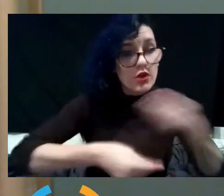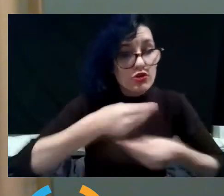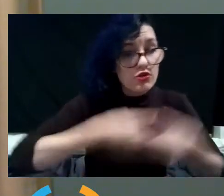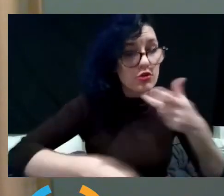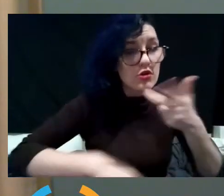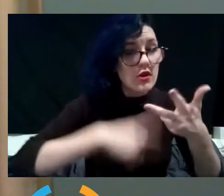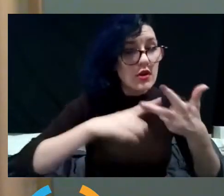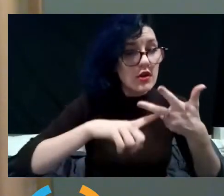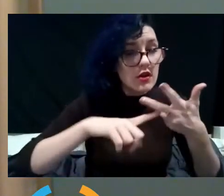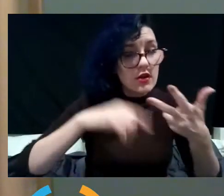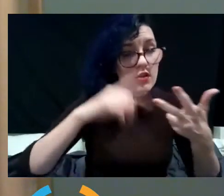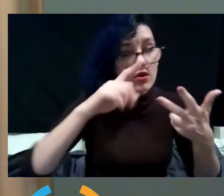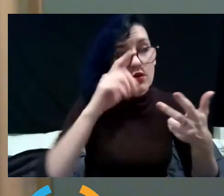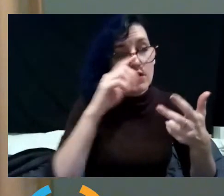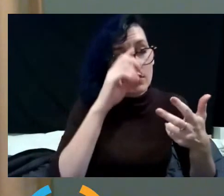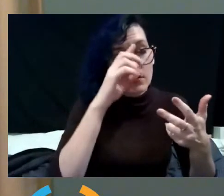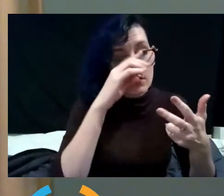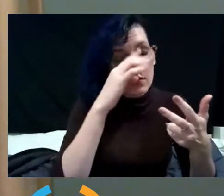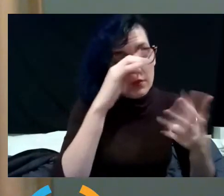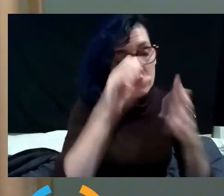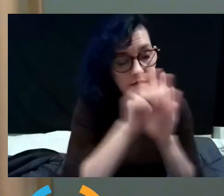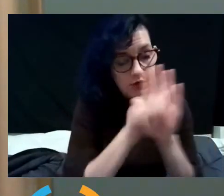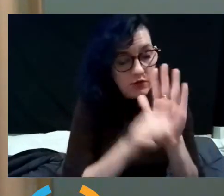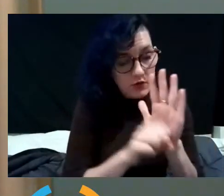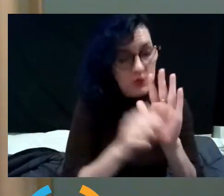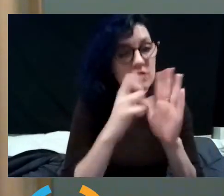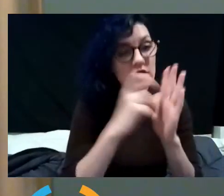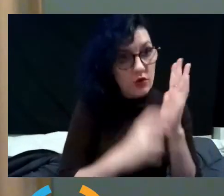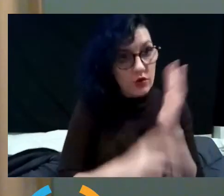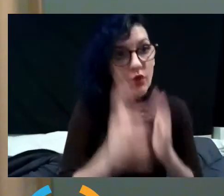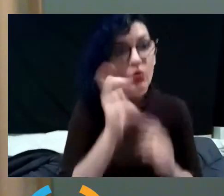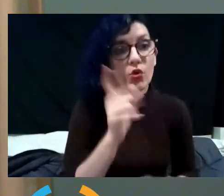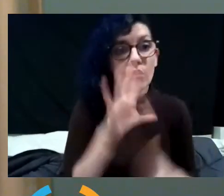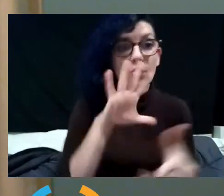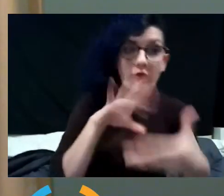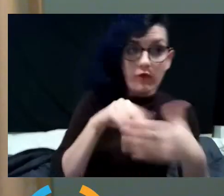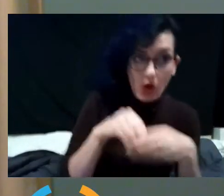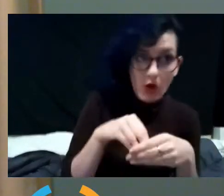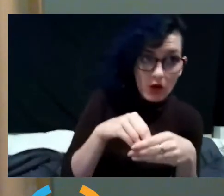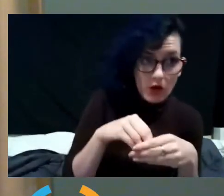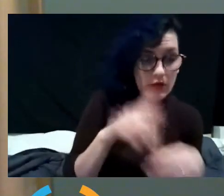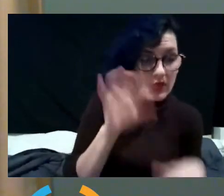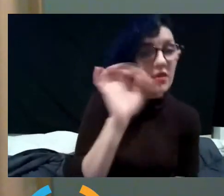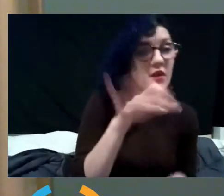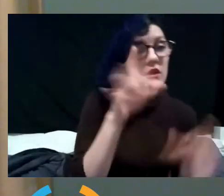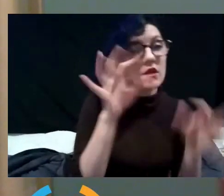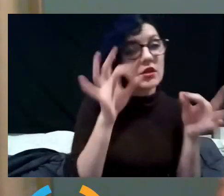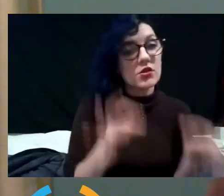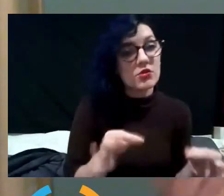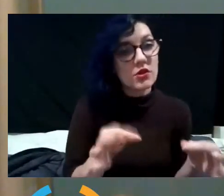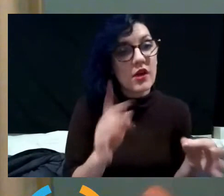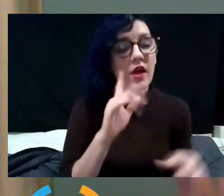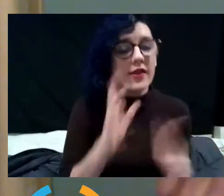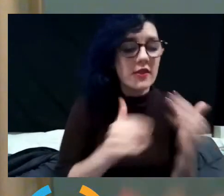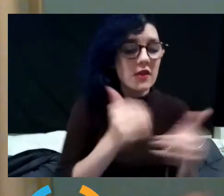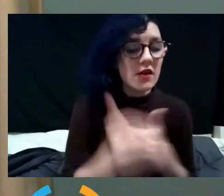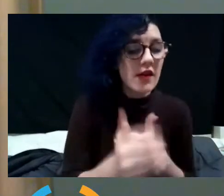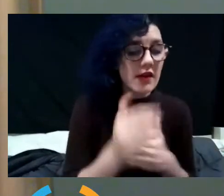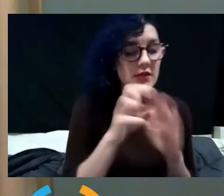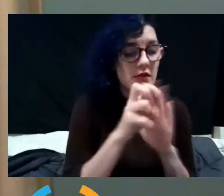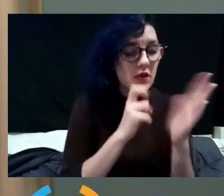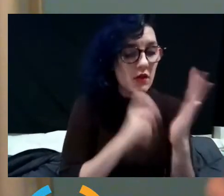provision in Oregon. It has been there for a long time. I think it's really important that the next Secretary of State knows and follows Oregon values